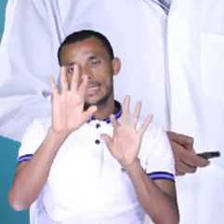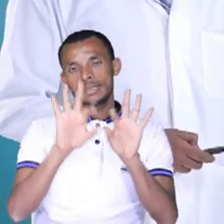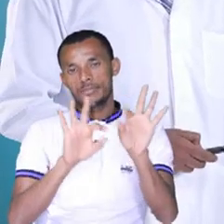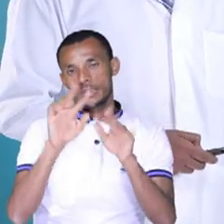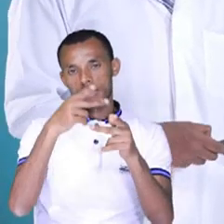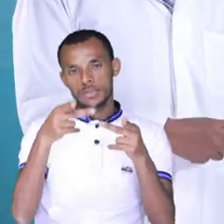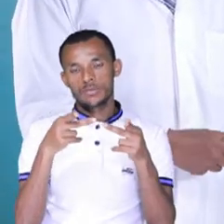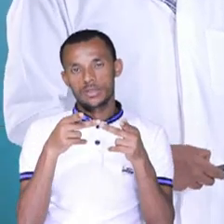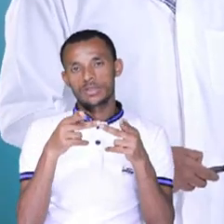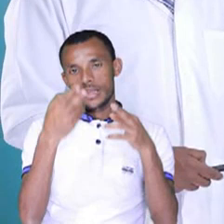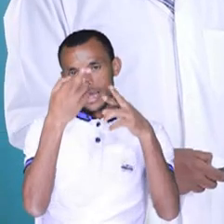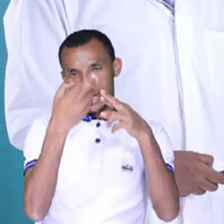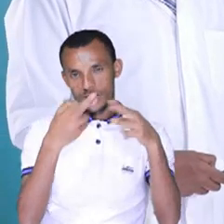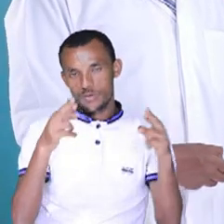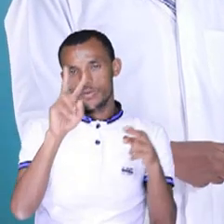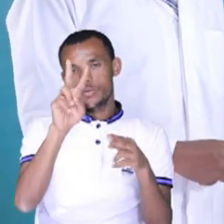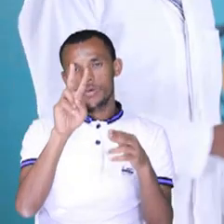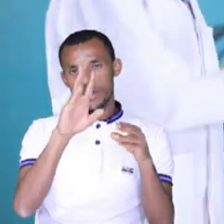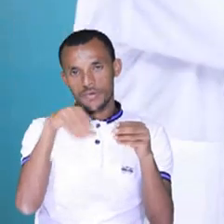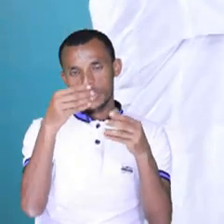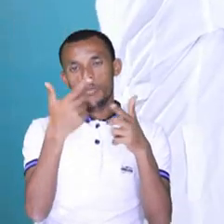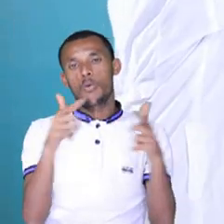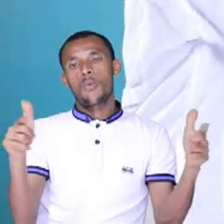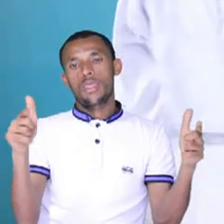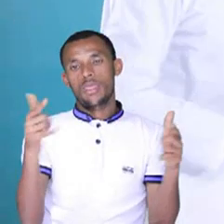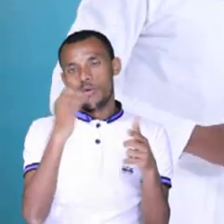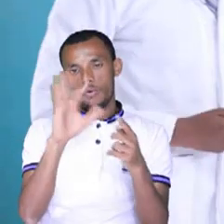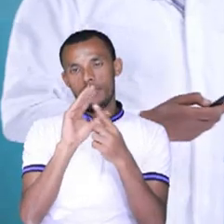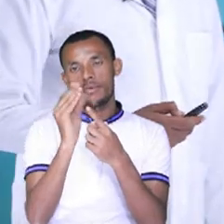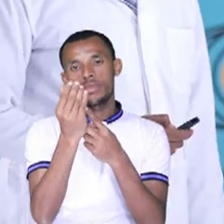space. The ratios of the 2, it gives the probability of